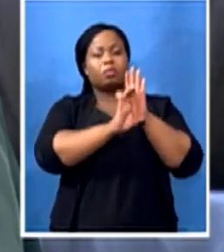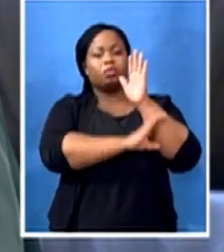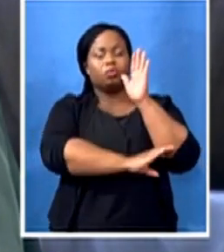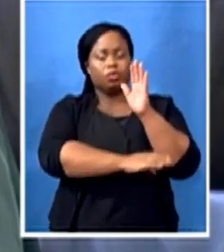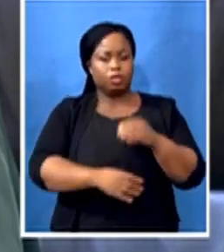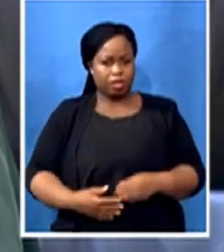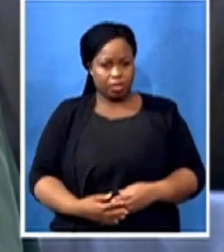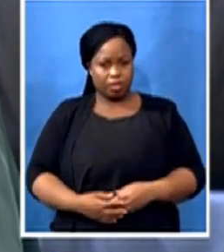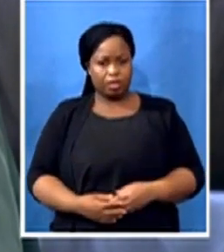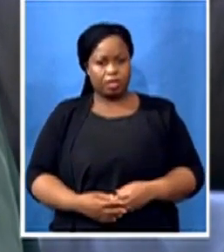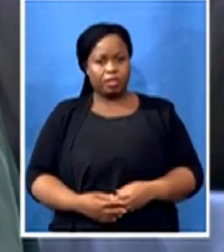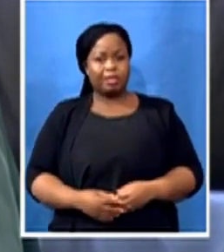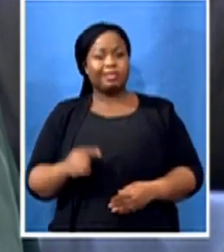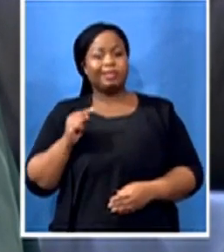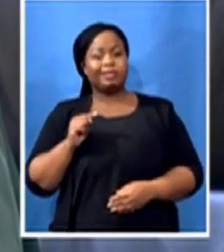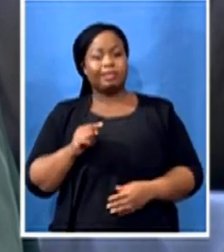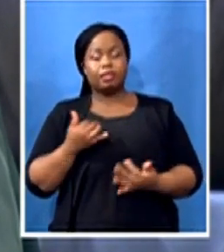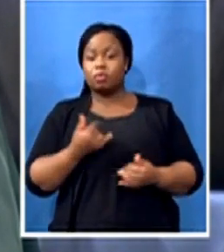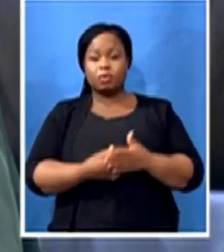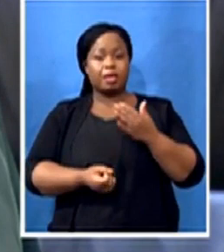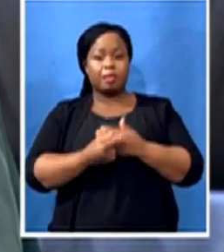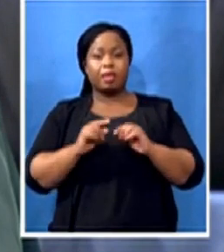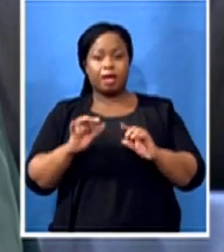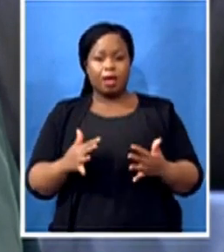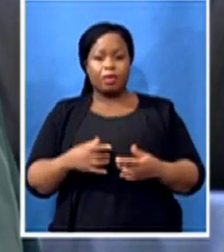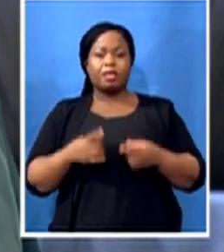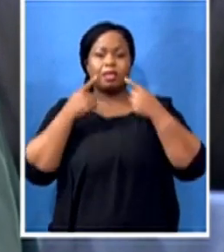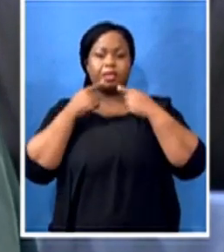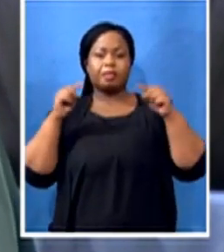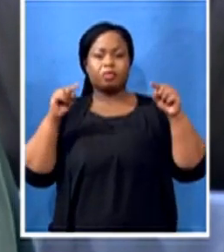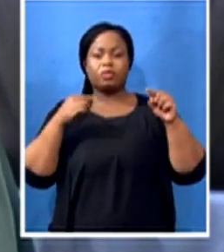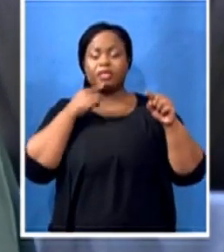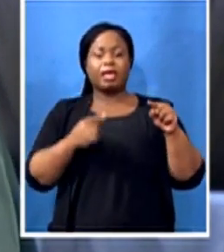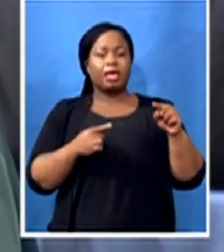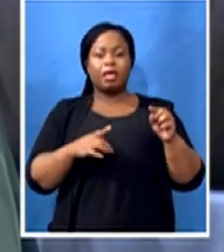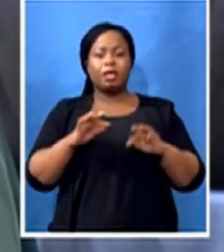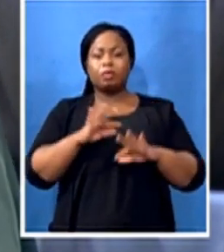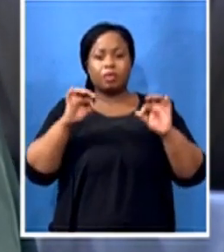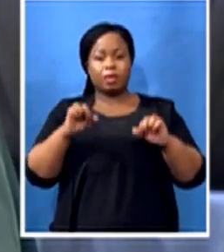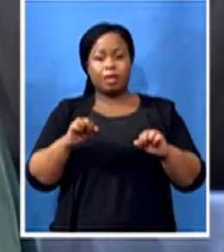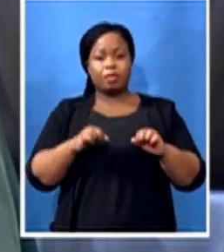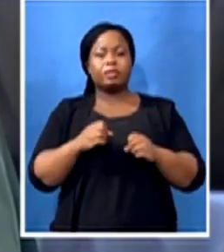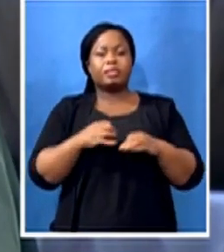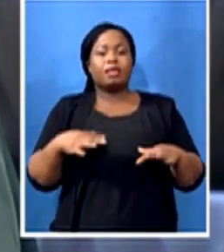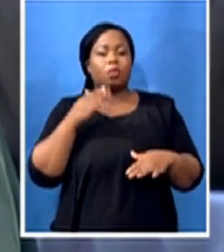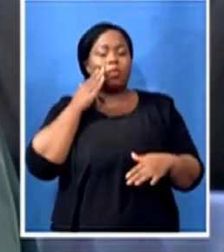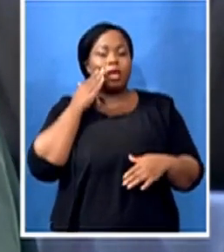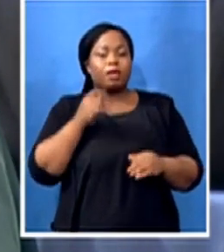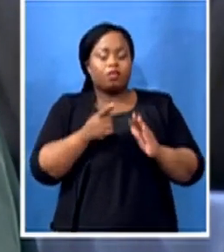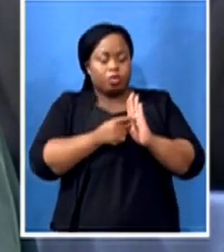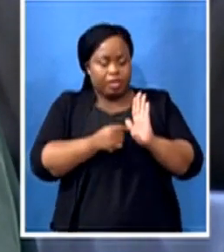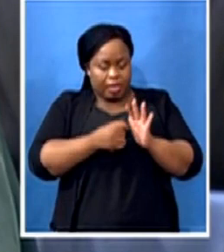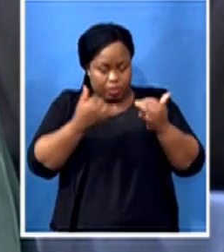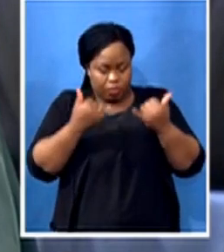to happen, the declaration of invalidity must take effect from the date of this judgment. And it